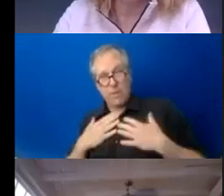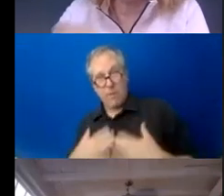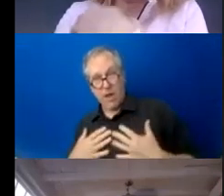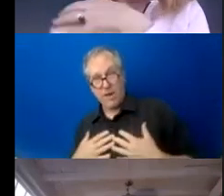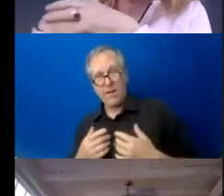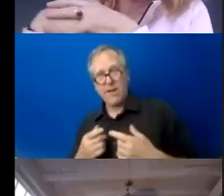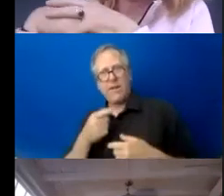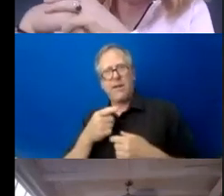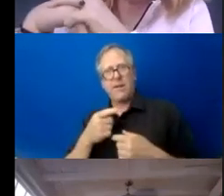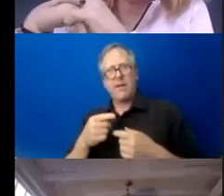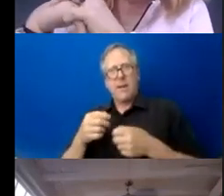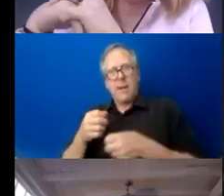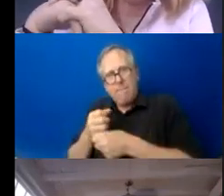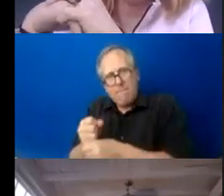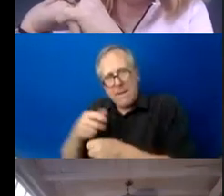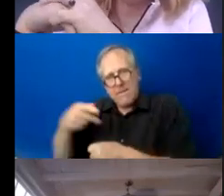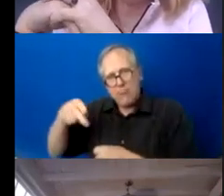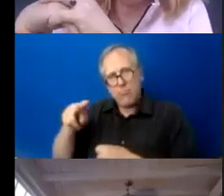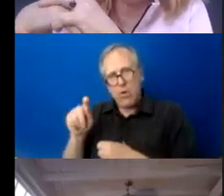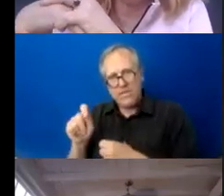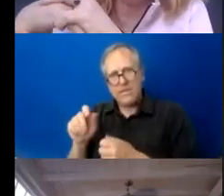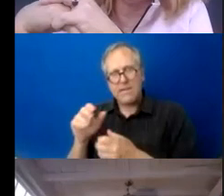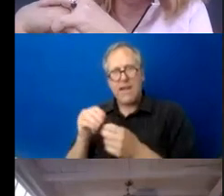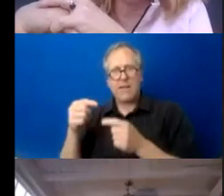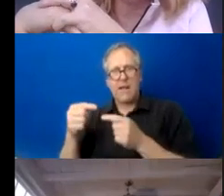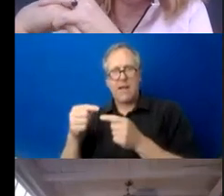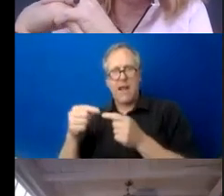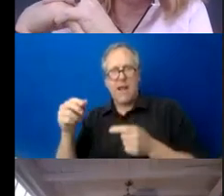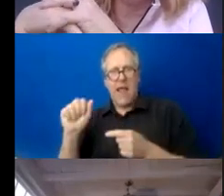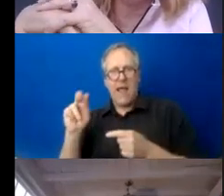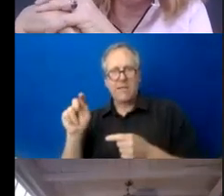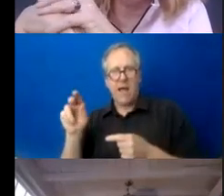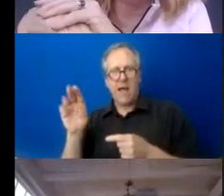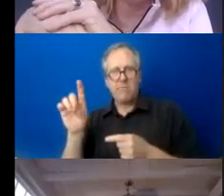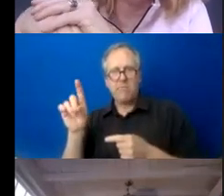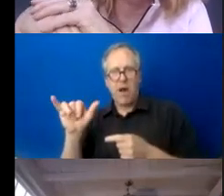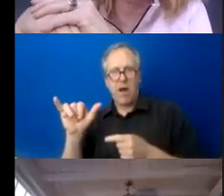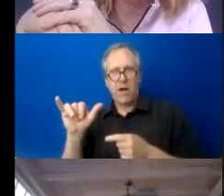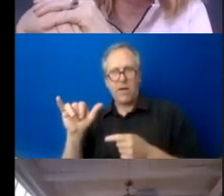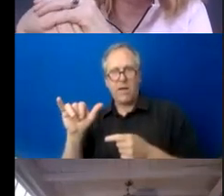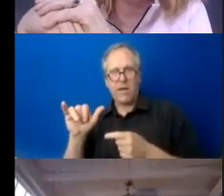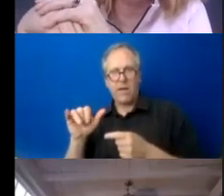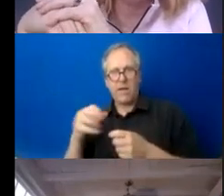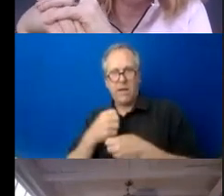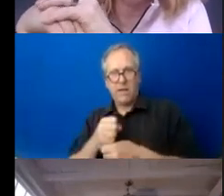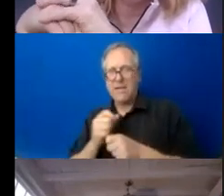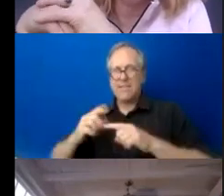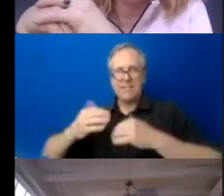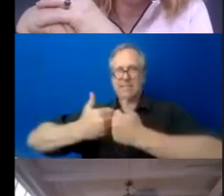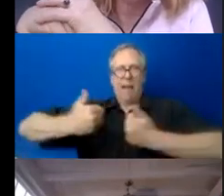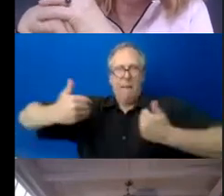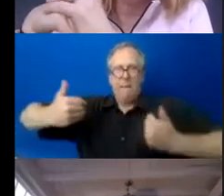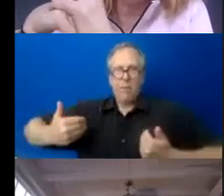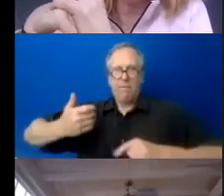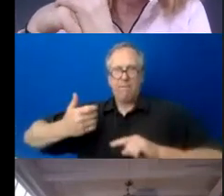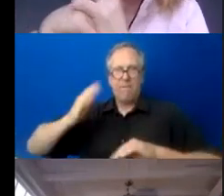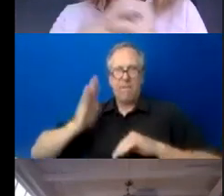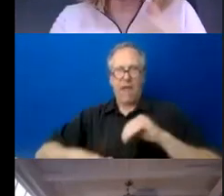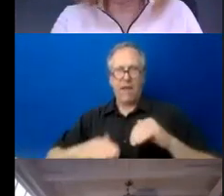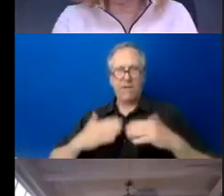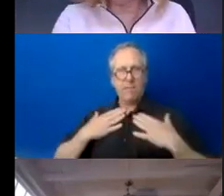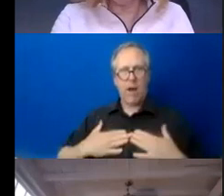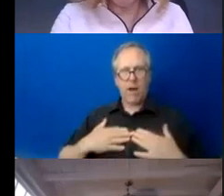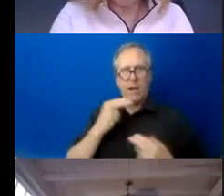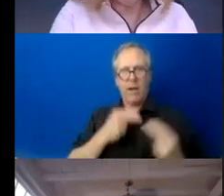the spike protein and the antibody response is really separate and distinct from the body's hormonal system. Okay.